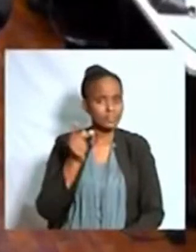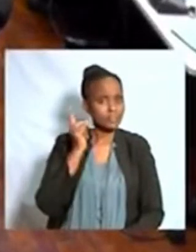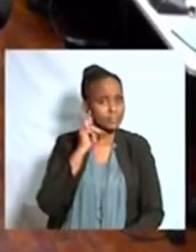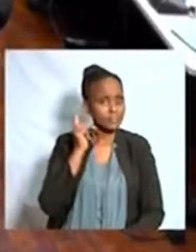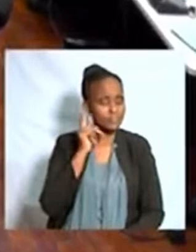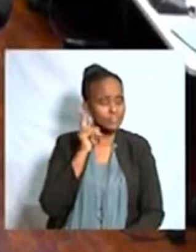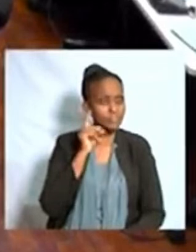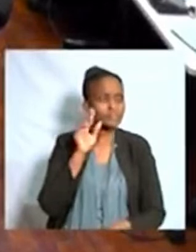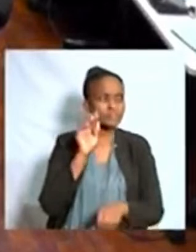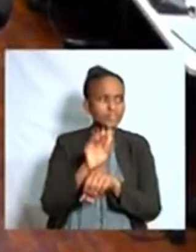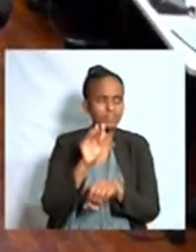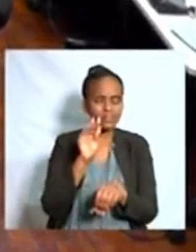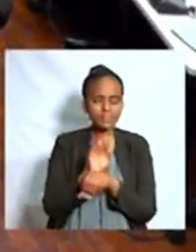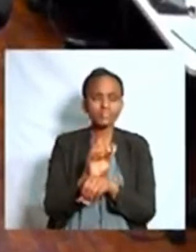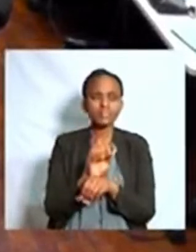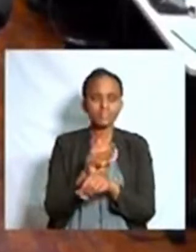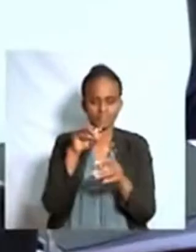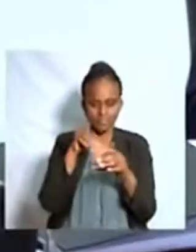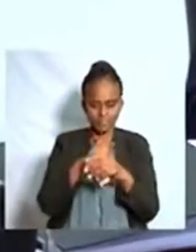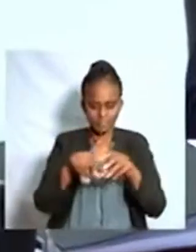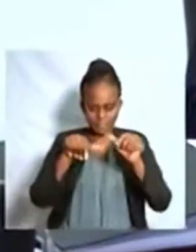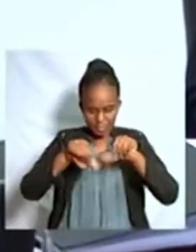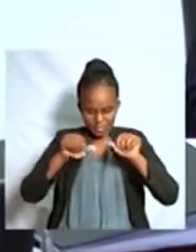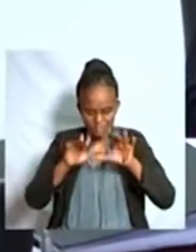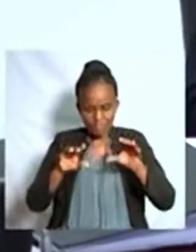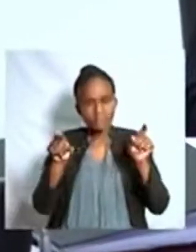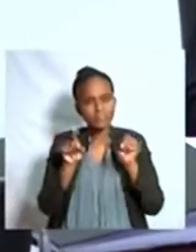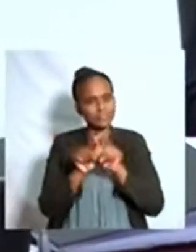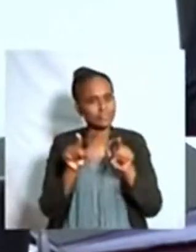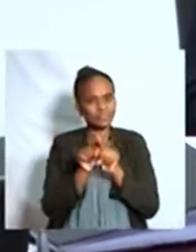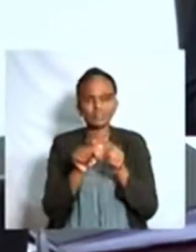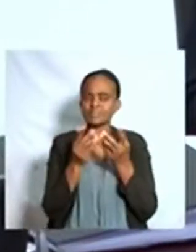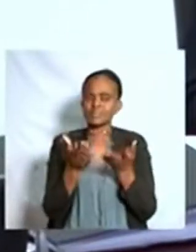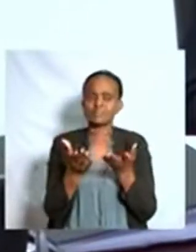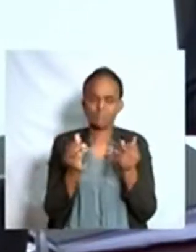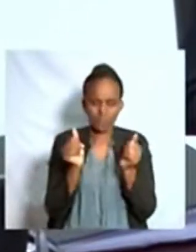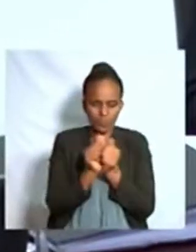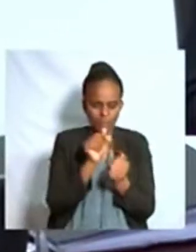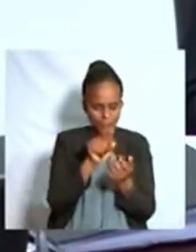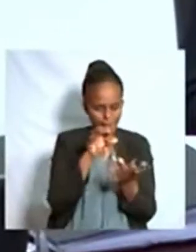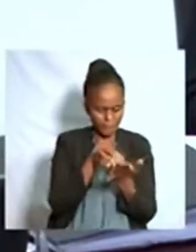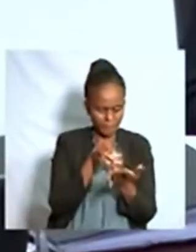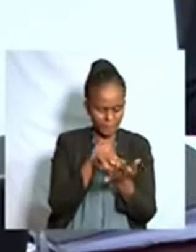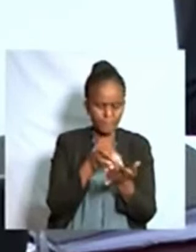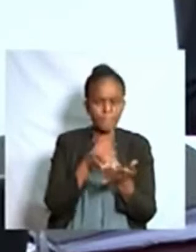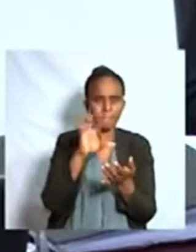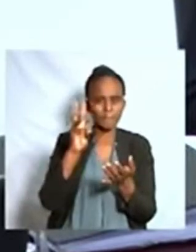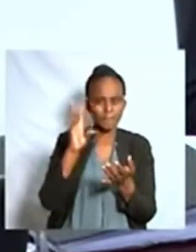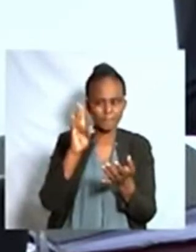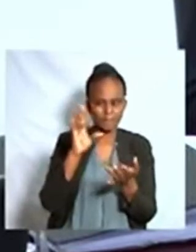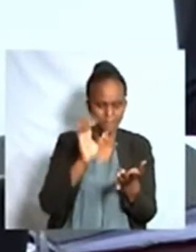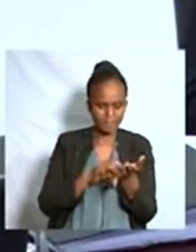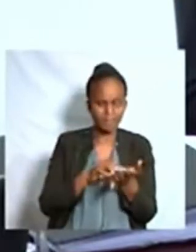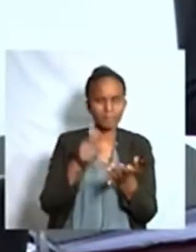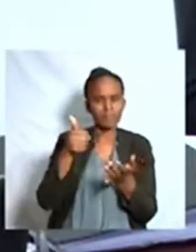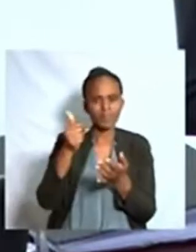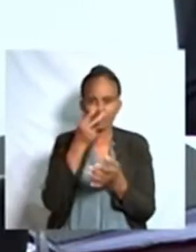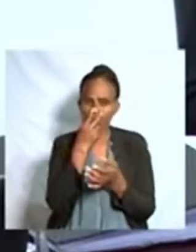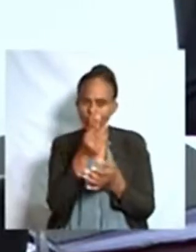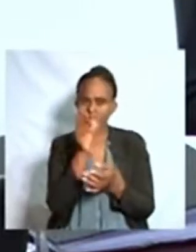get a comment from the internal auditor over the same? This particular matter, the 67,000, did you see